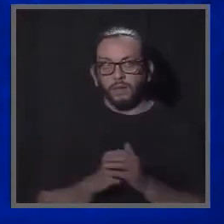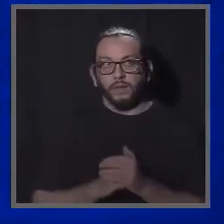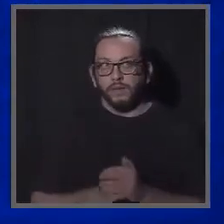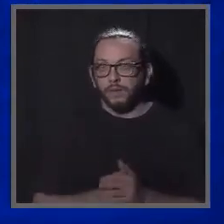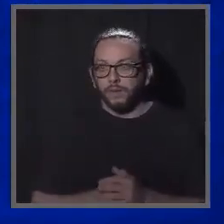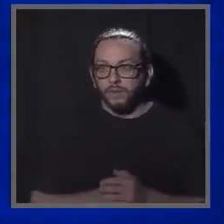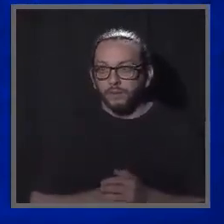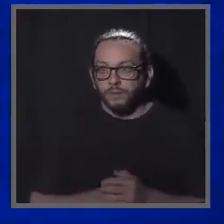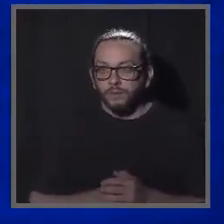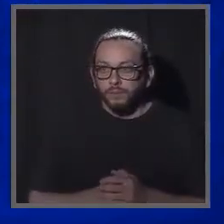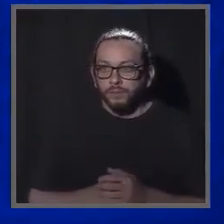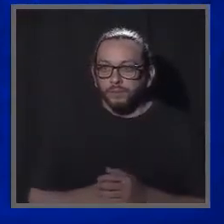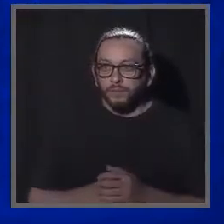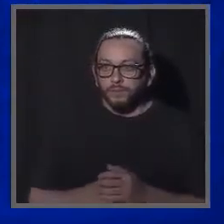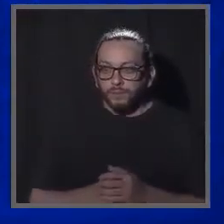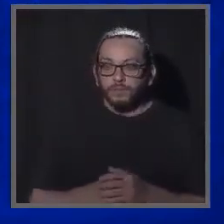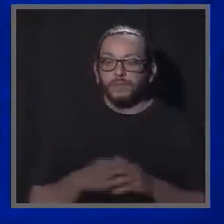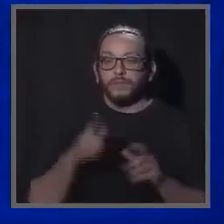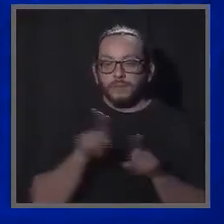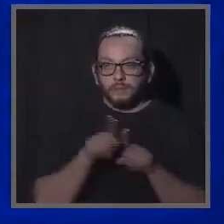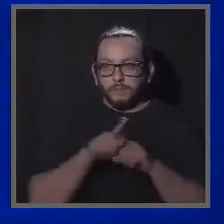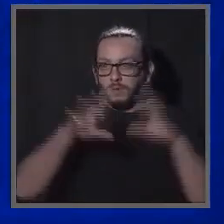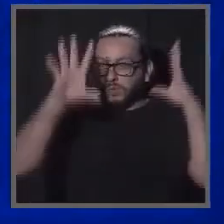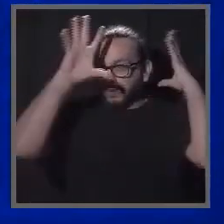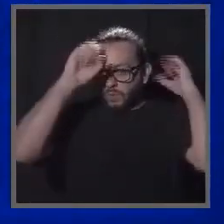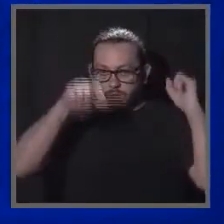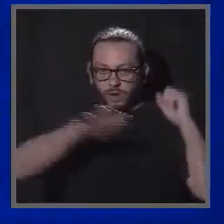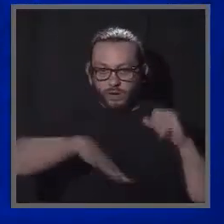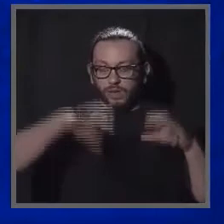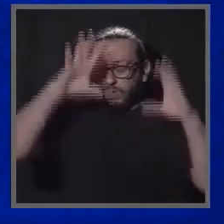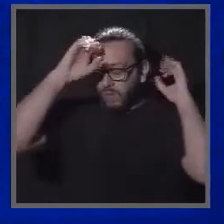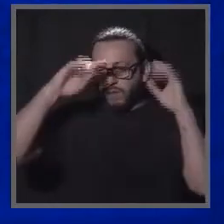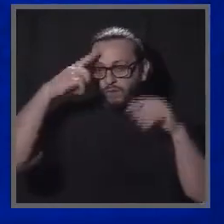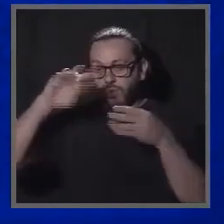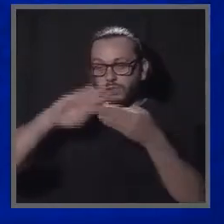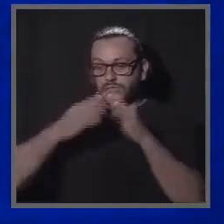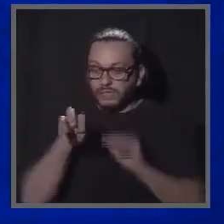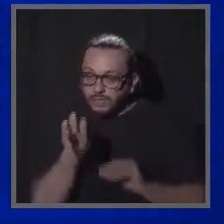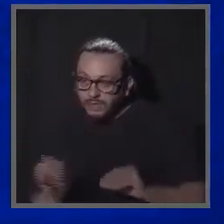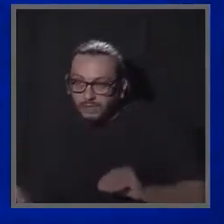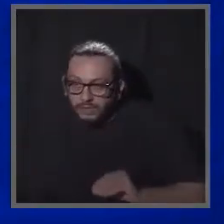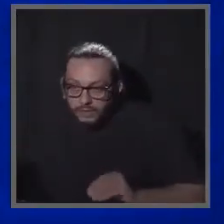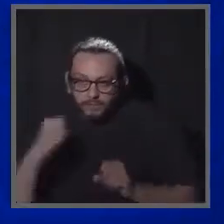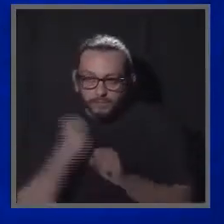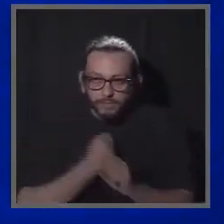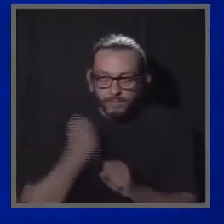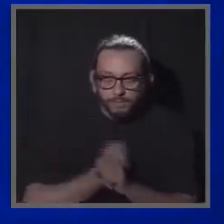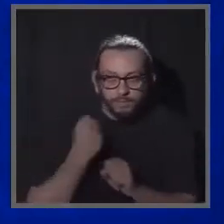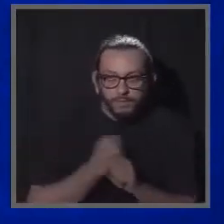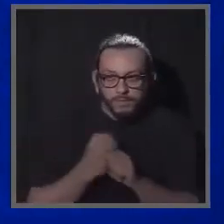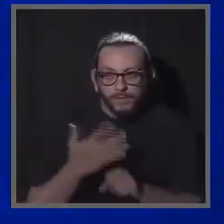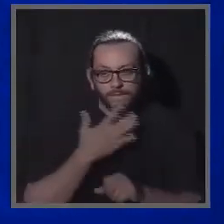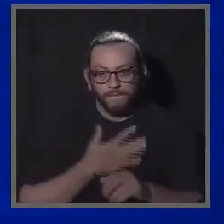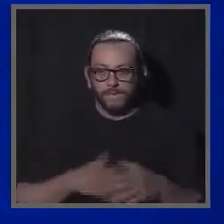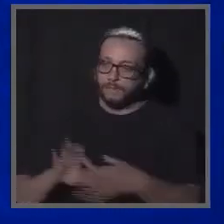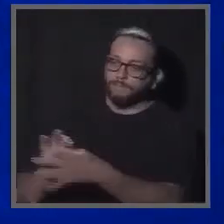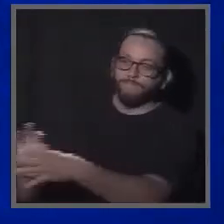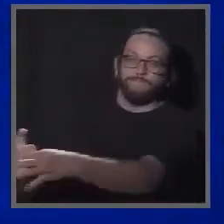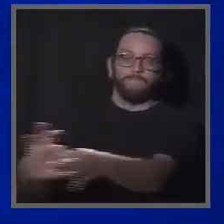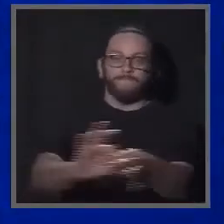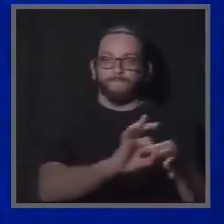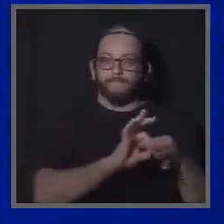local governments really take action to work with us. And I will just